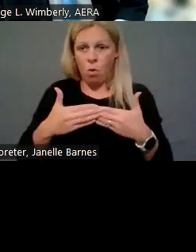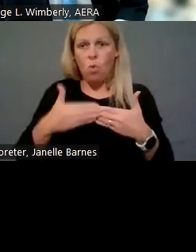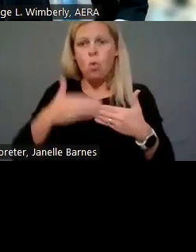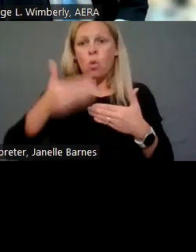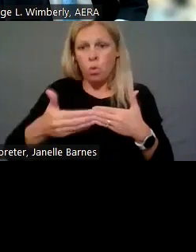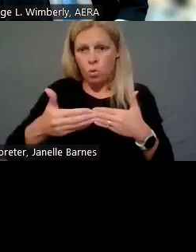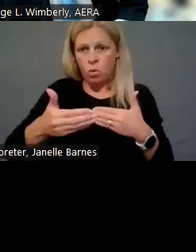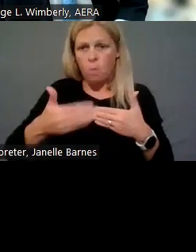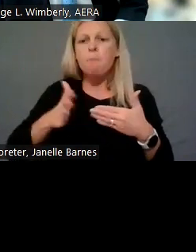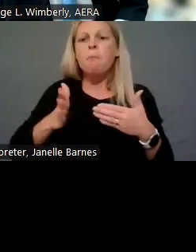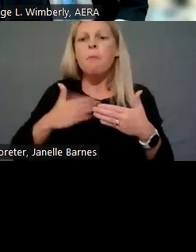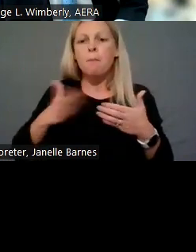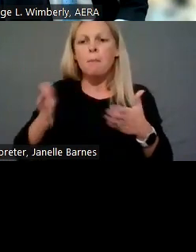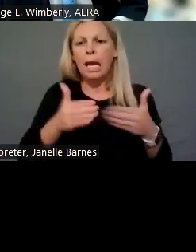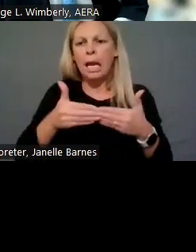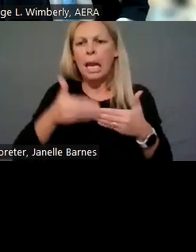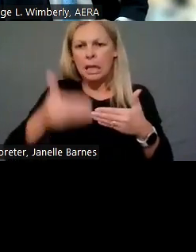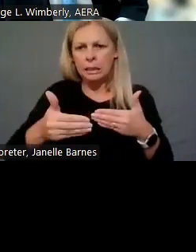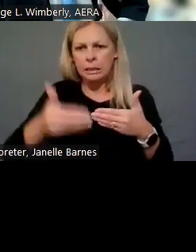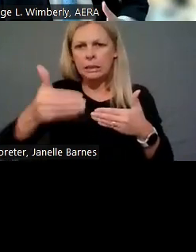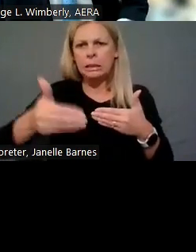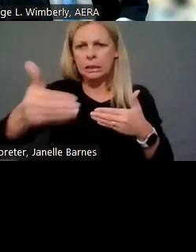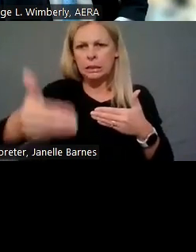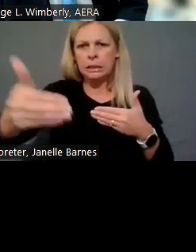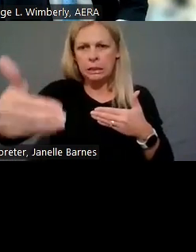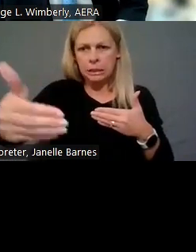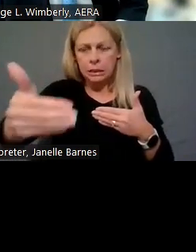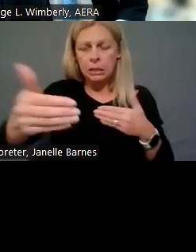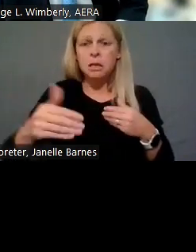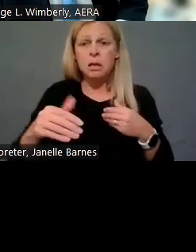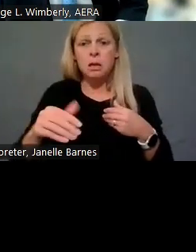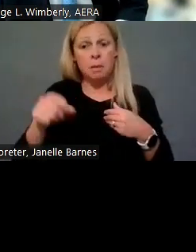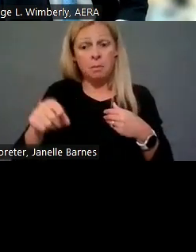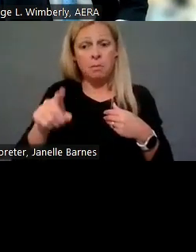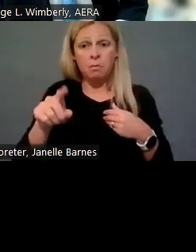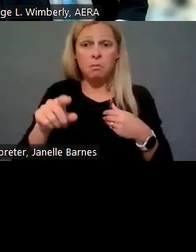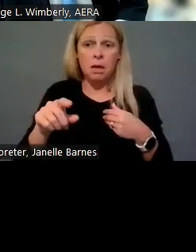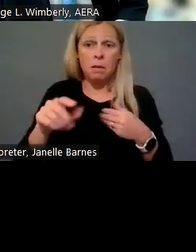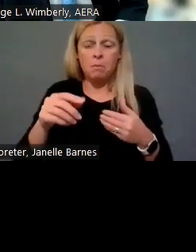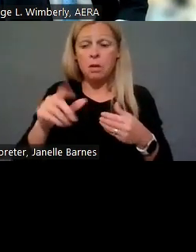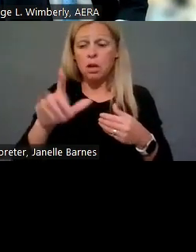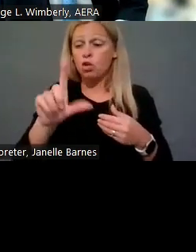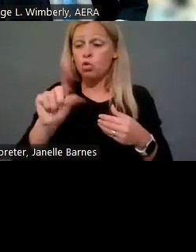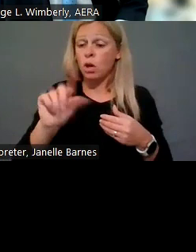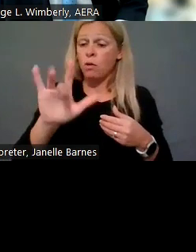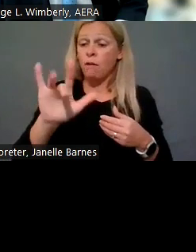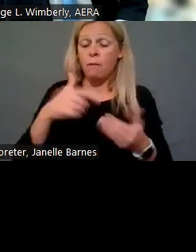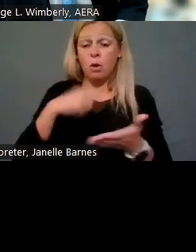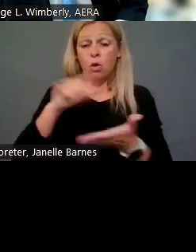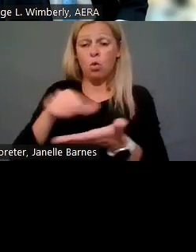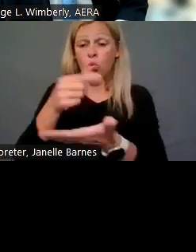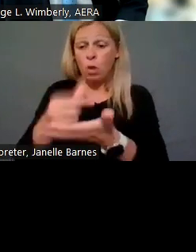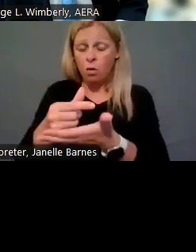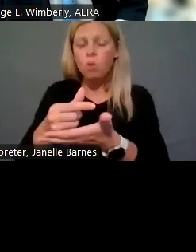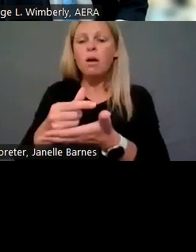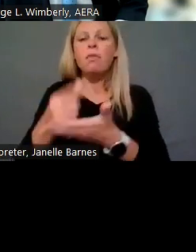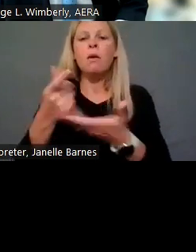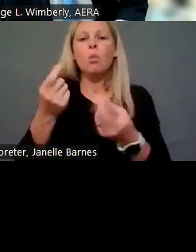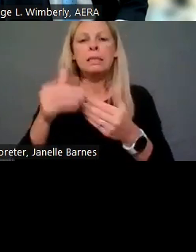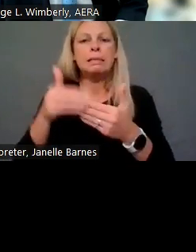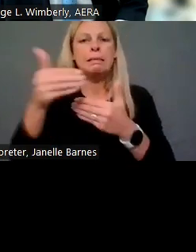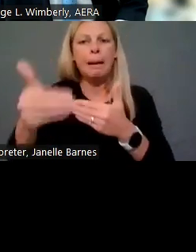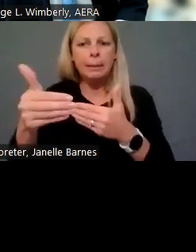is, and then that you're ready at that point for whatever your next career step is, be